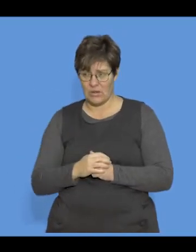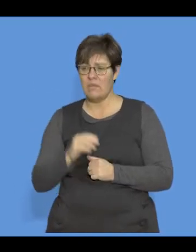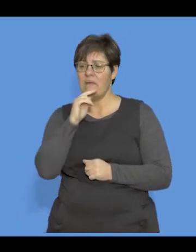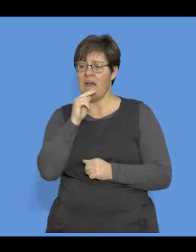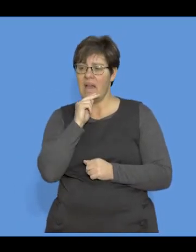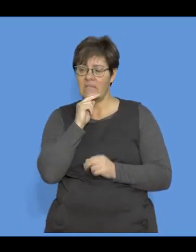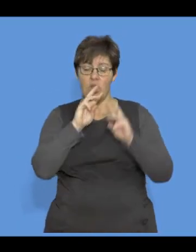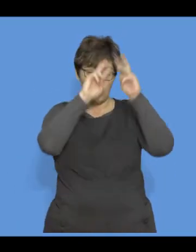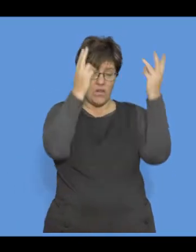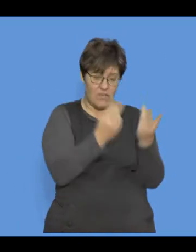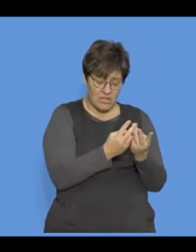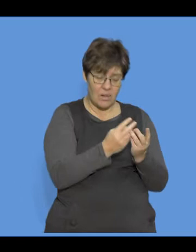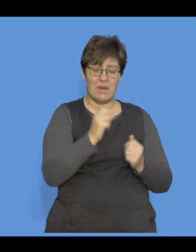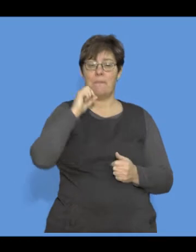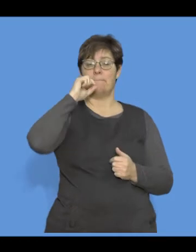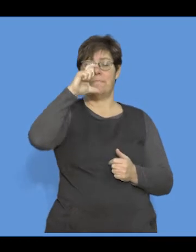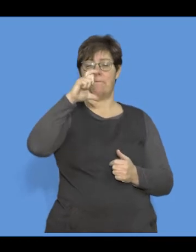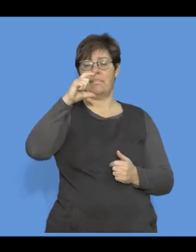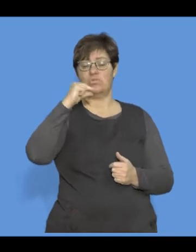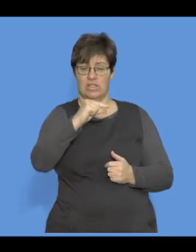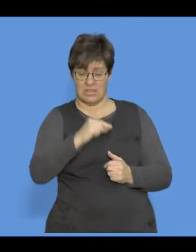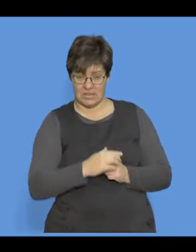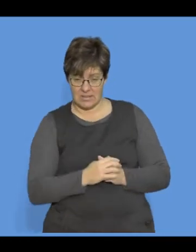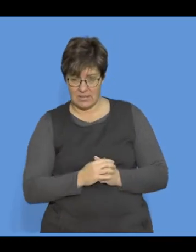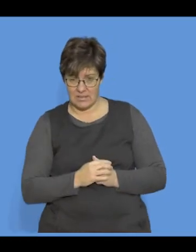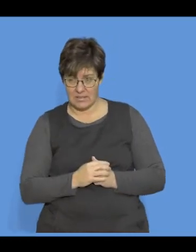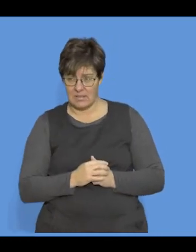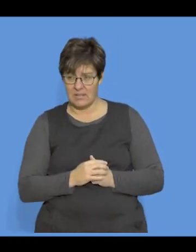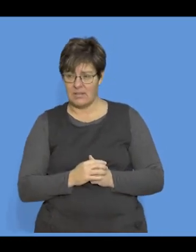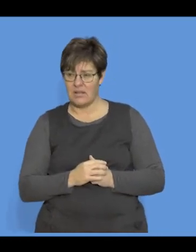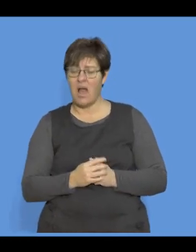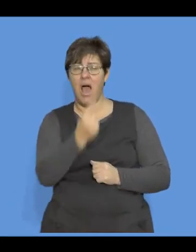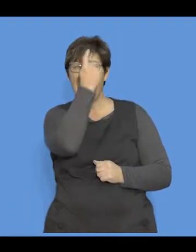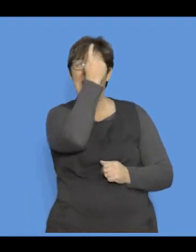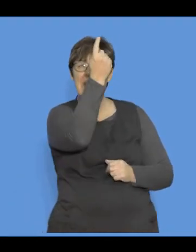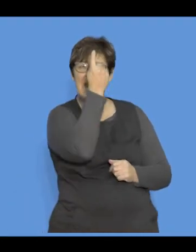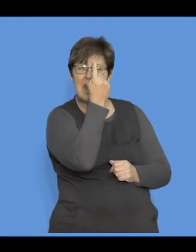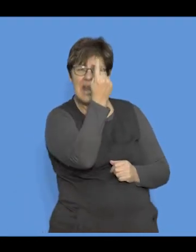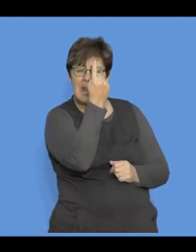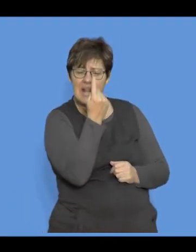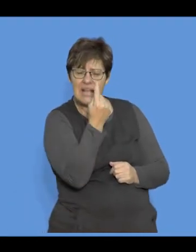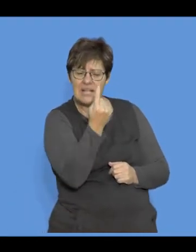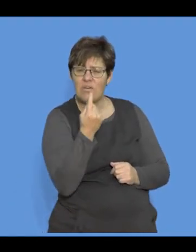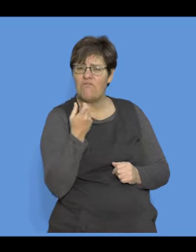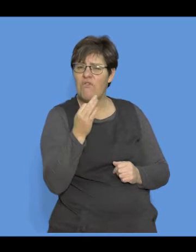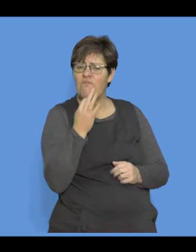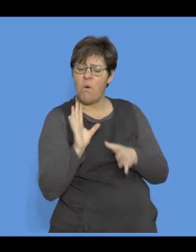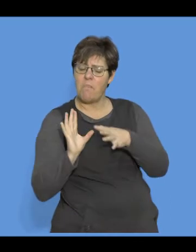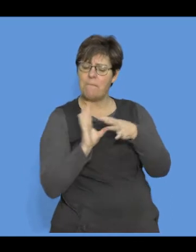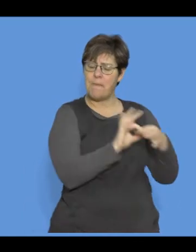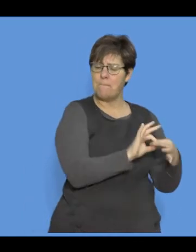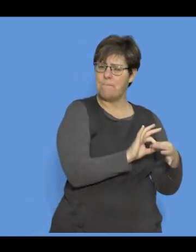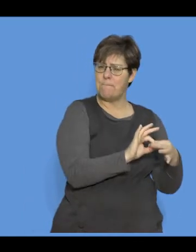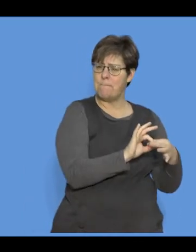big G. And so we could go through each of them. Recognize what each of these constants relates to. So this